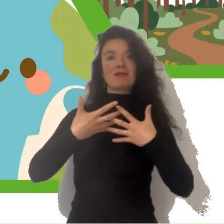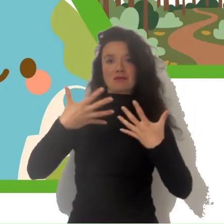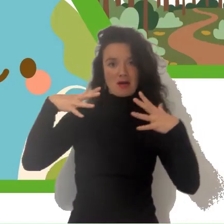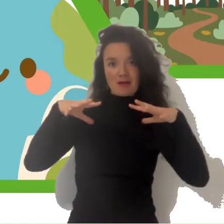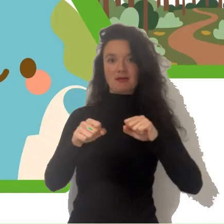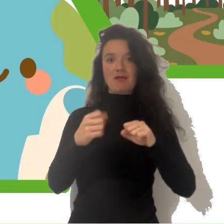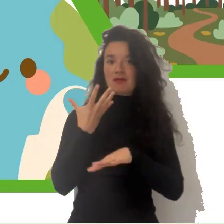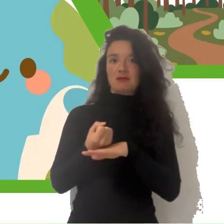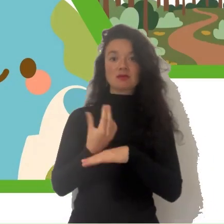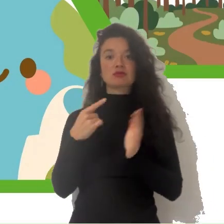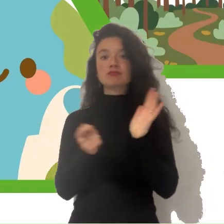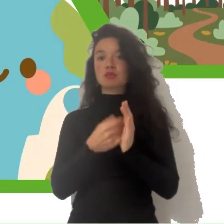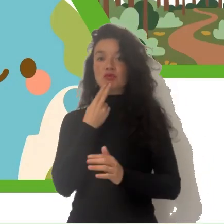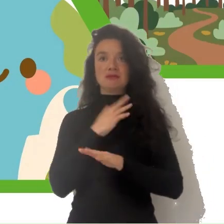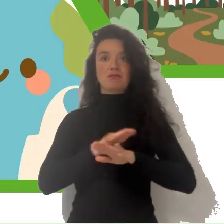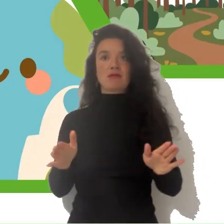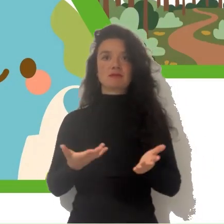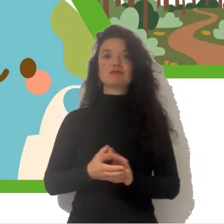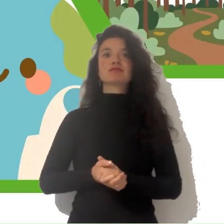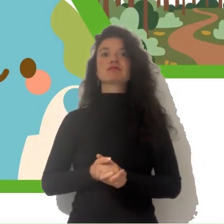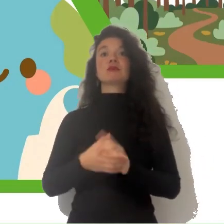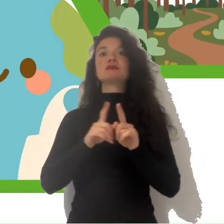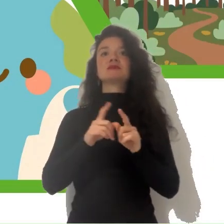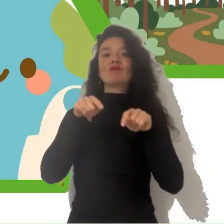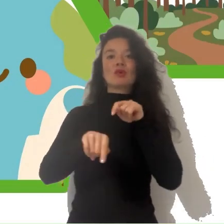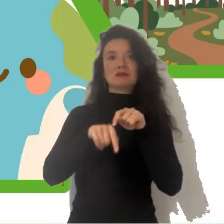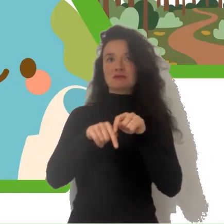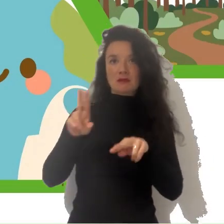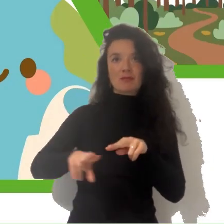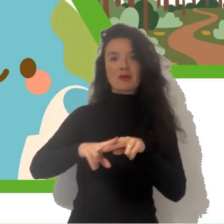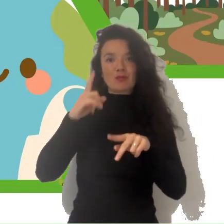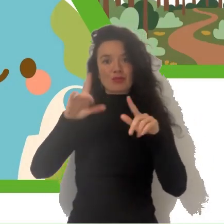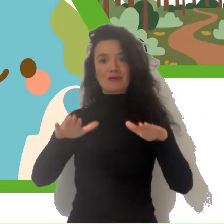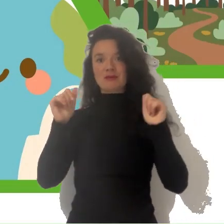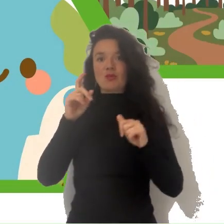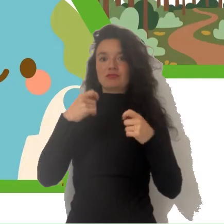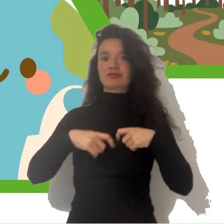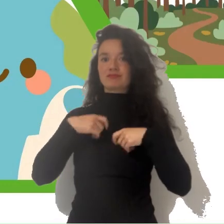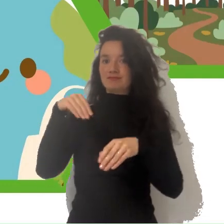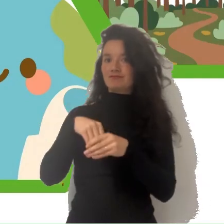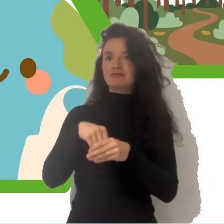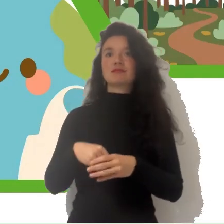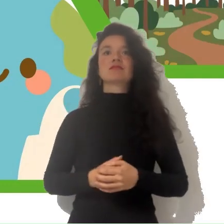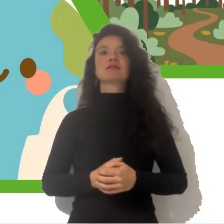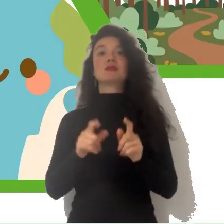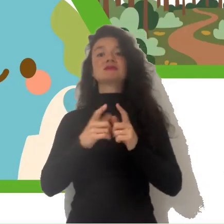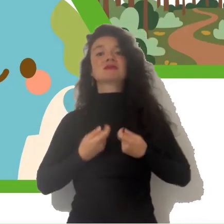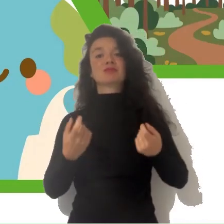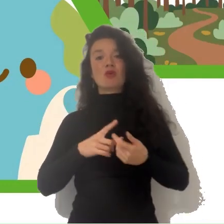for example, turn off devices when we are not using them, fix leaks to save water,